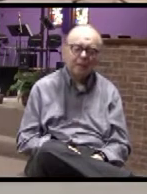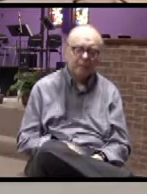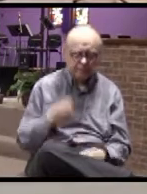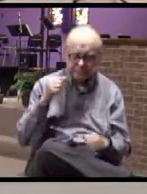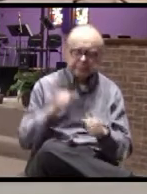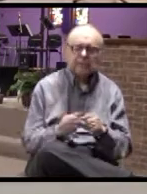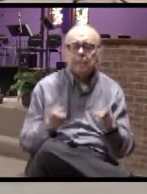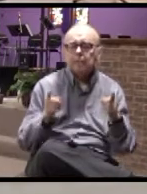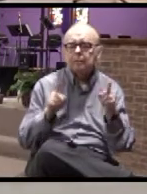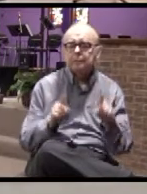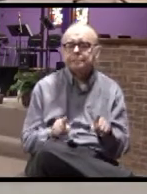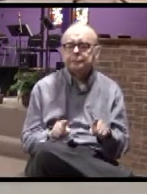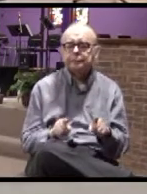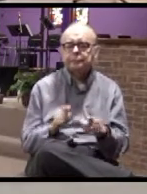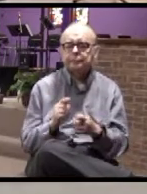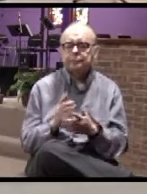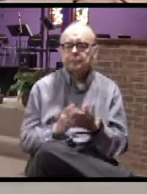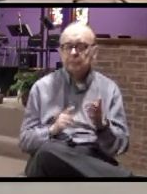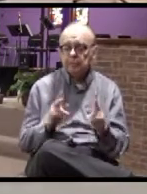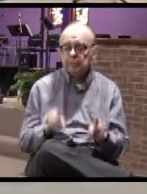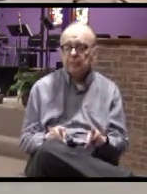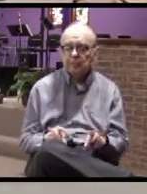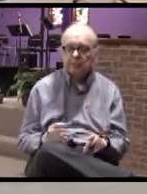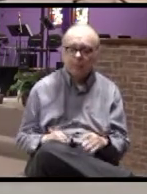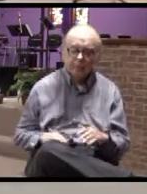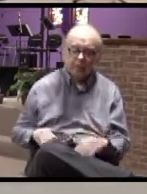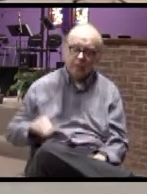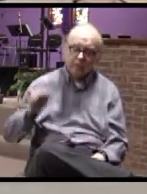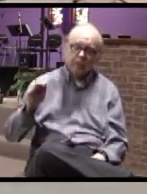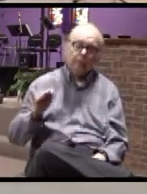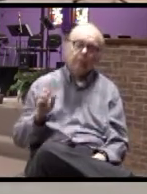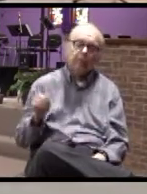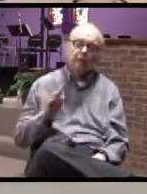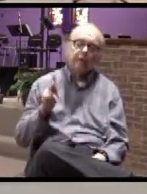Remember when some of y'all grew up in Kentucky?